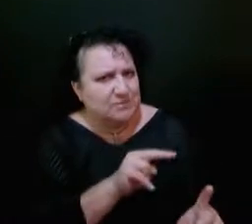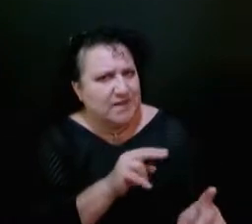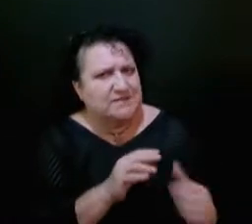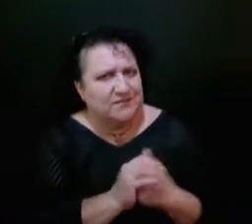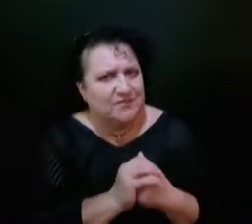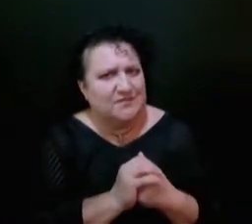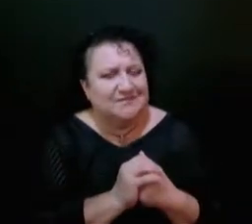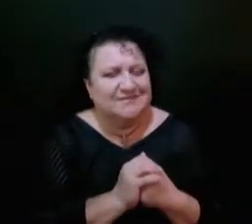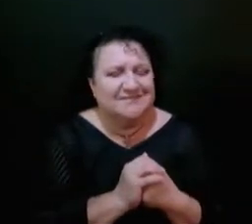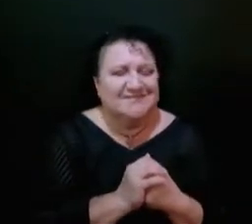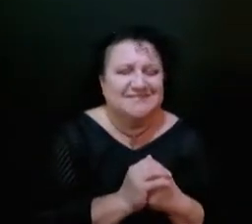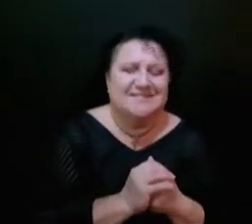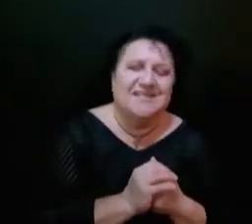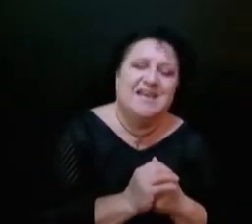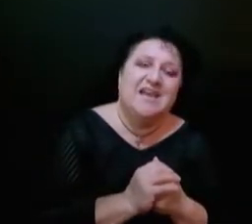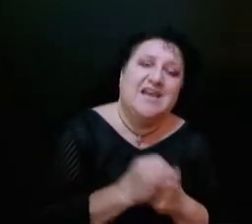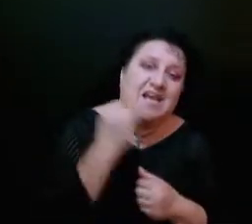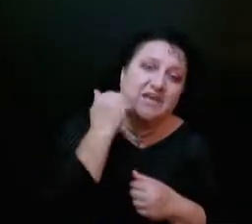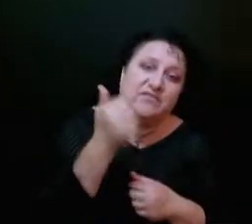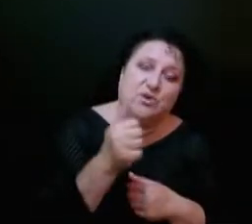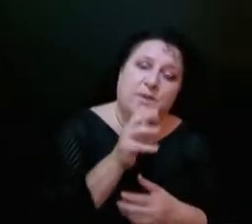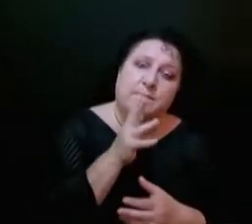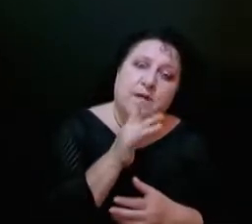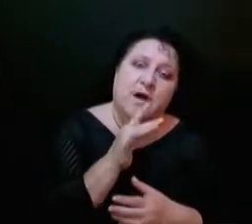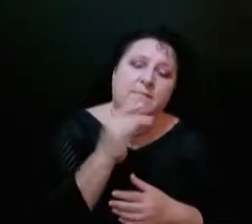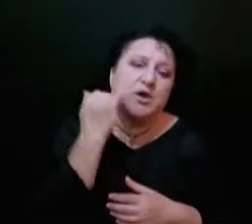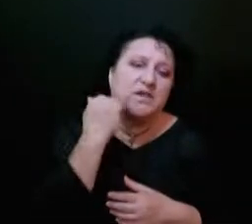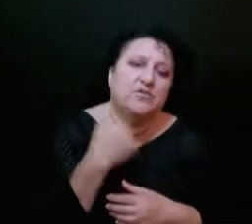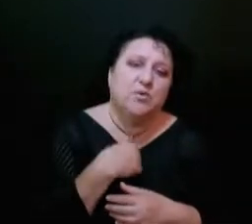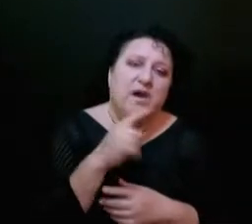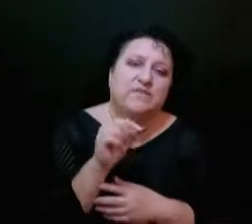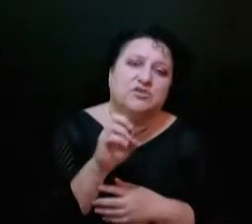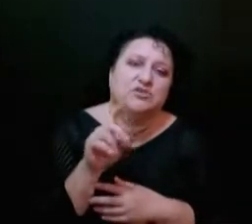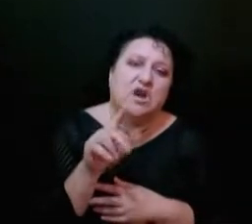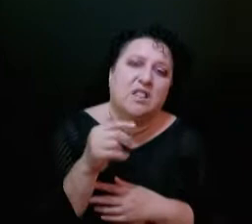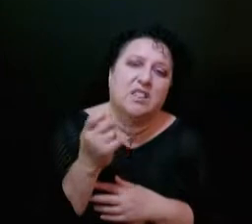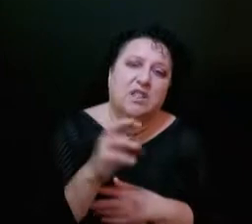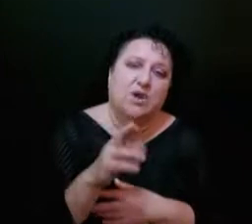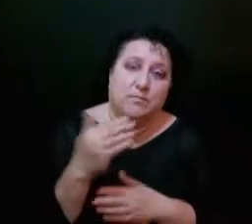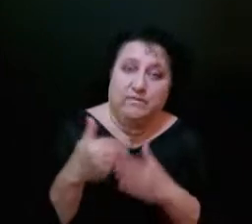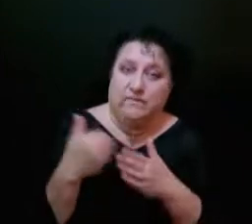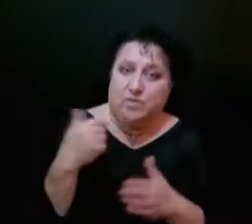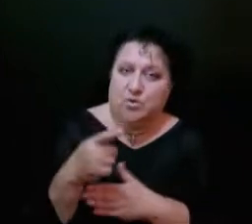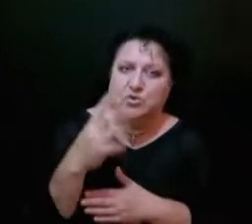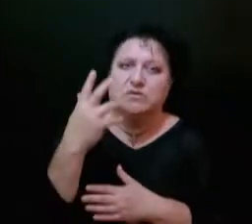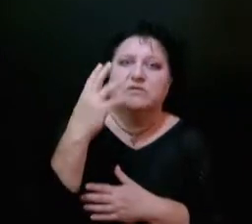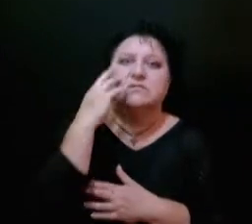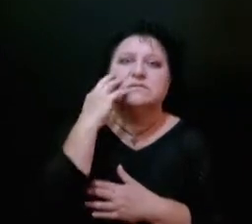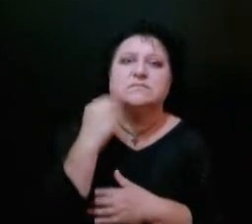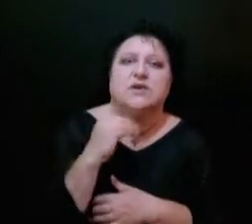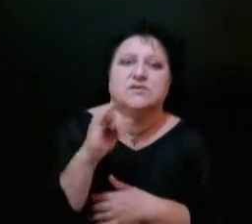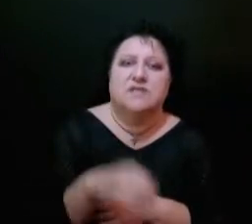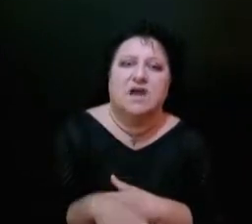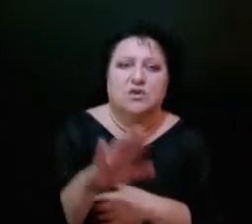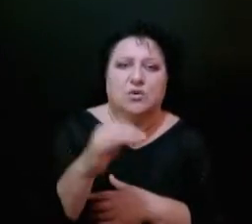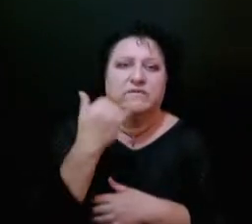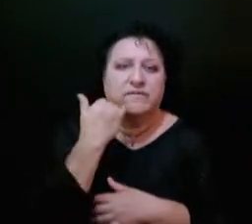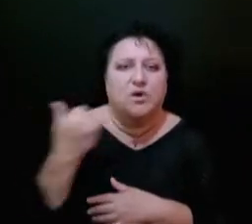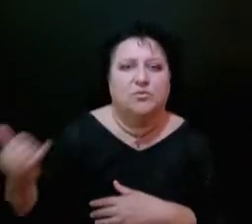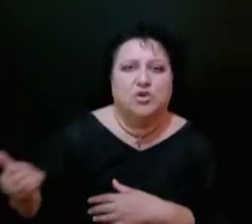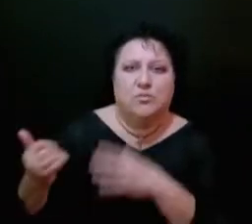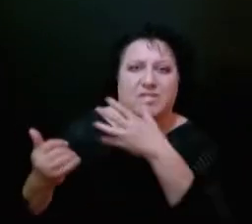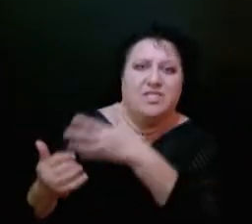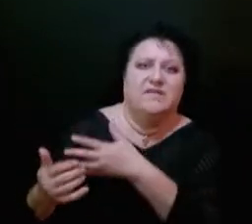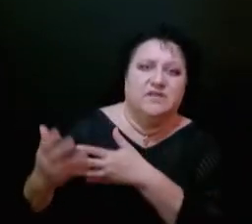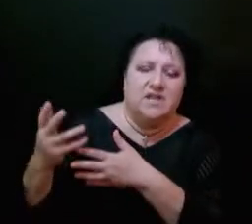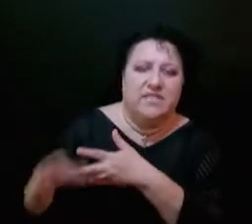If you are a mom, and if you have a toddler, you have experienced this. You have left your phone behind, and